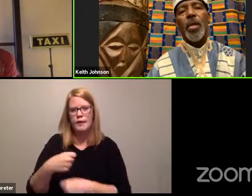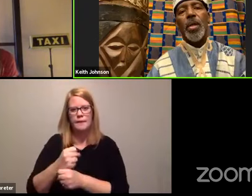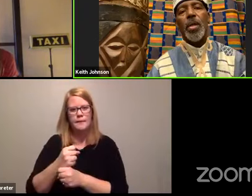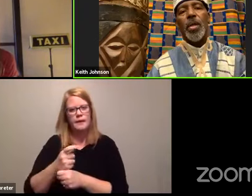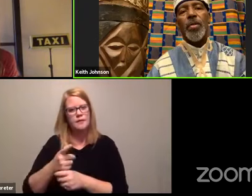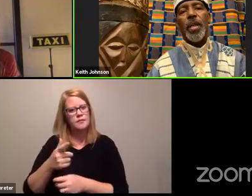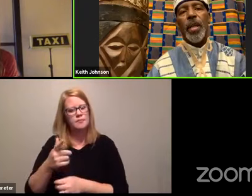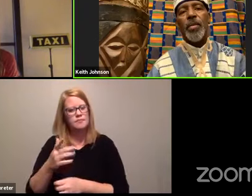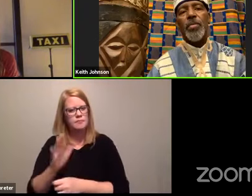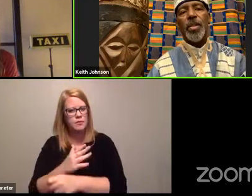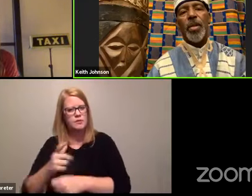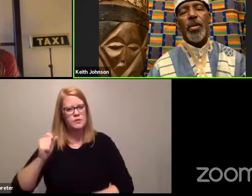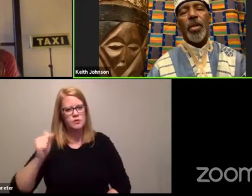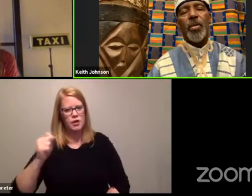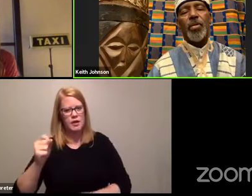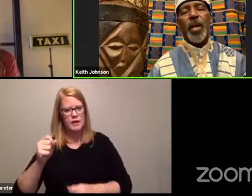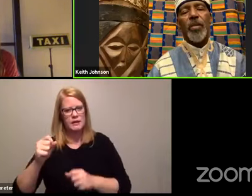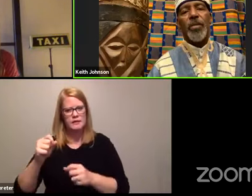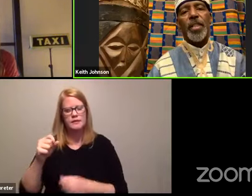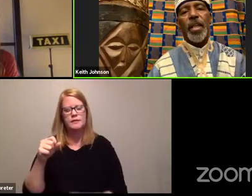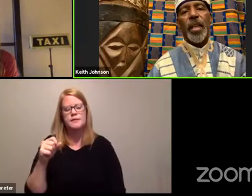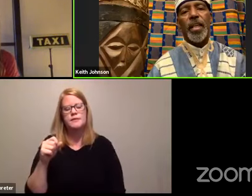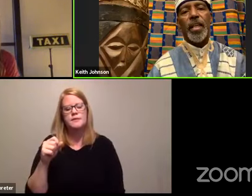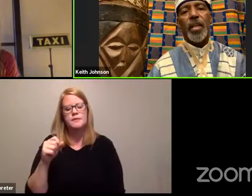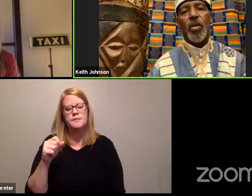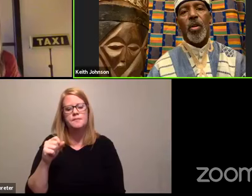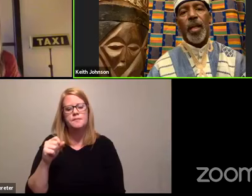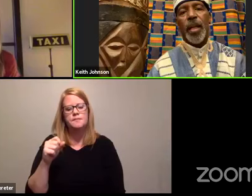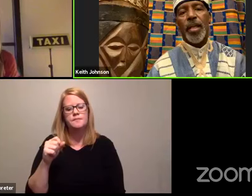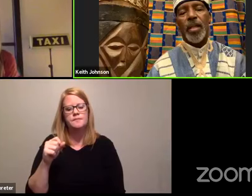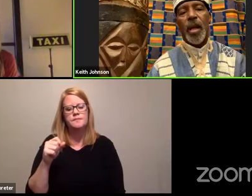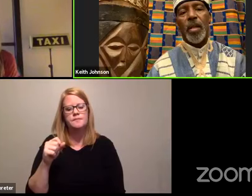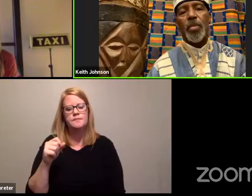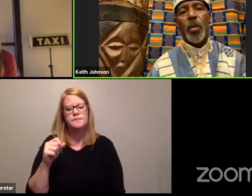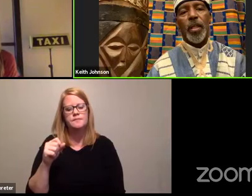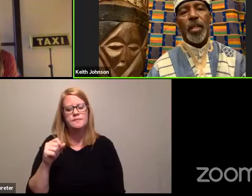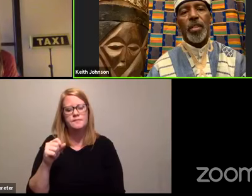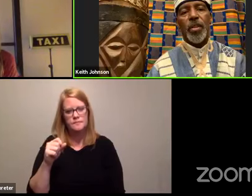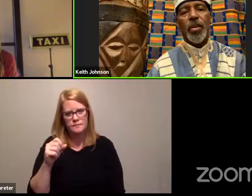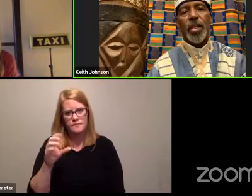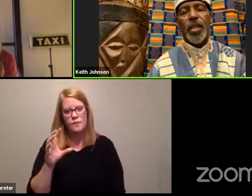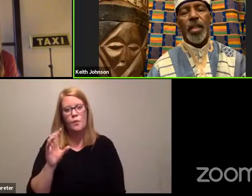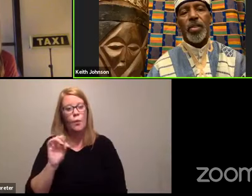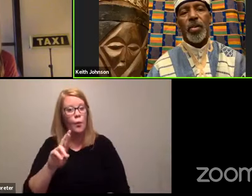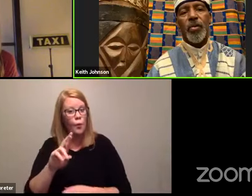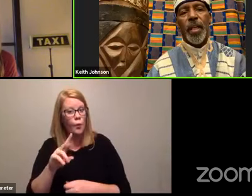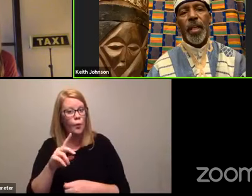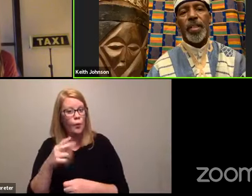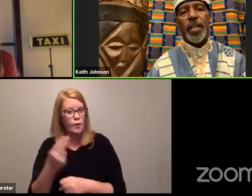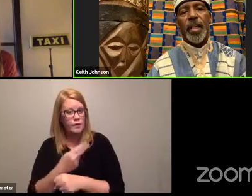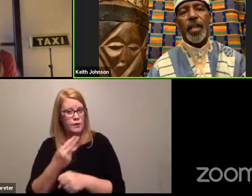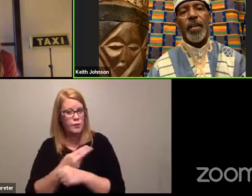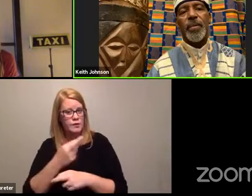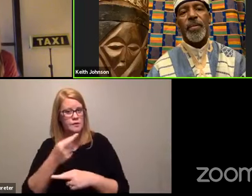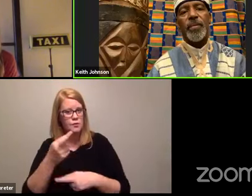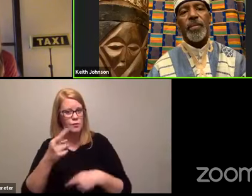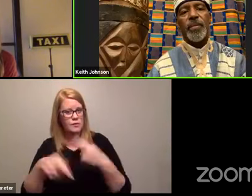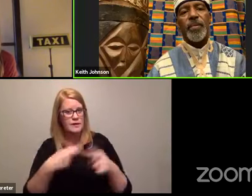the creative materials by recycling corrugated cardboard and then turning it into a rain